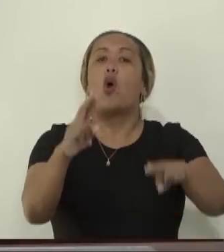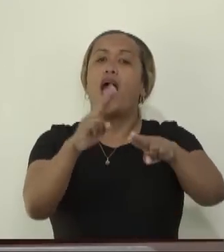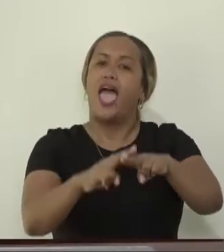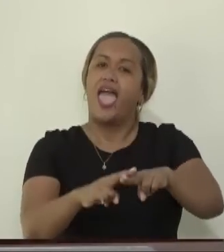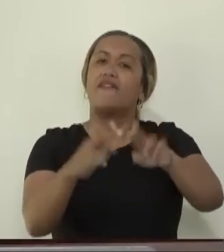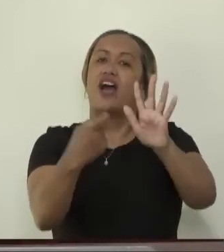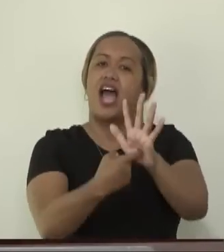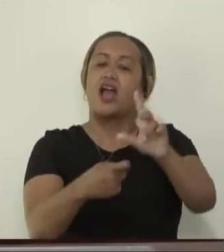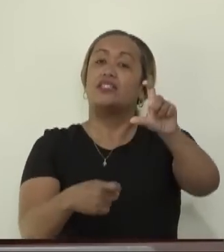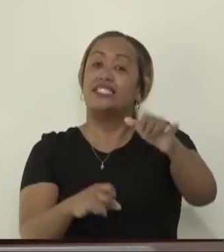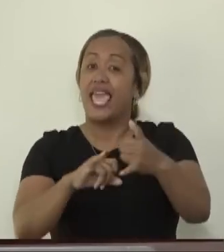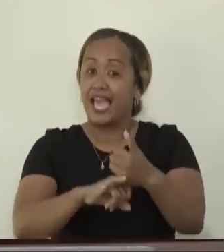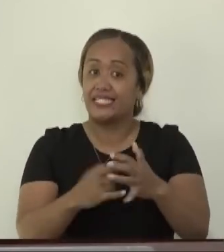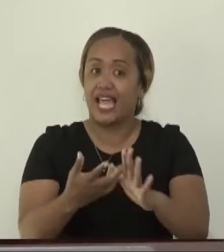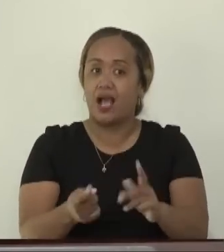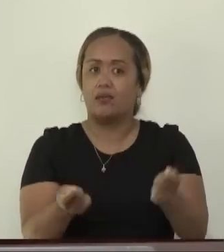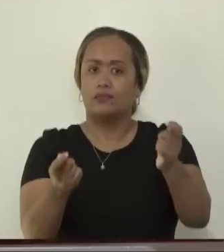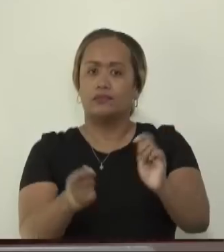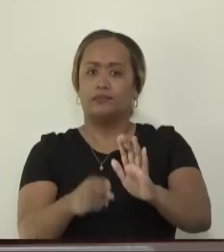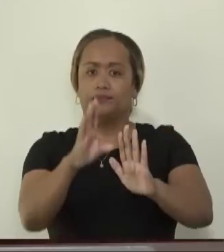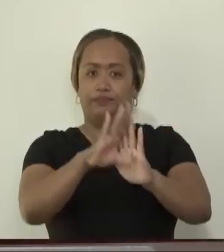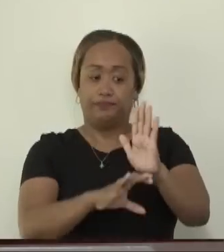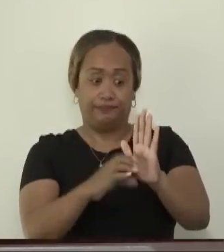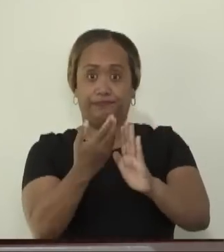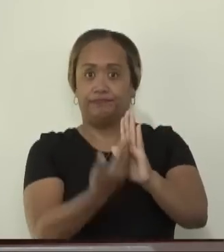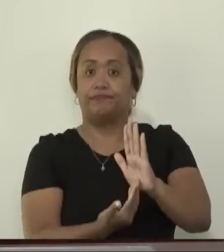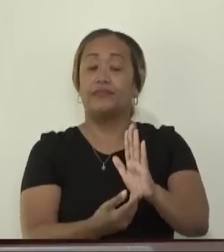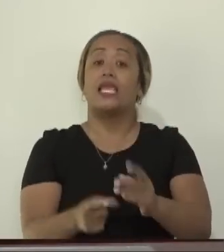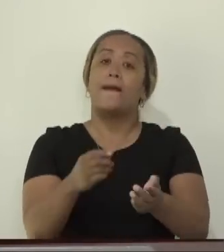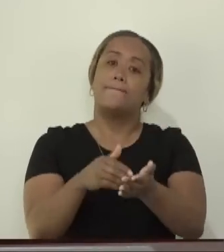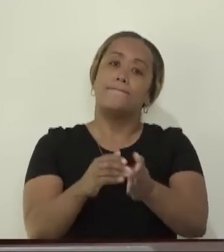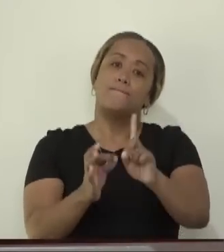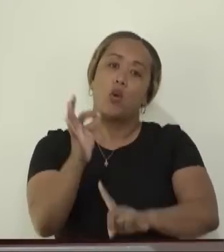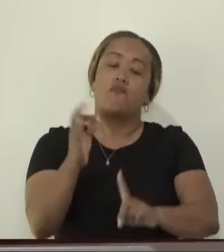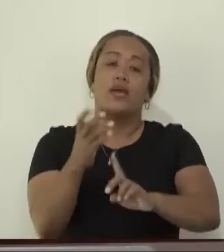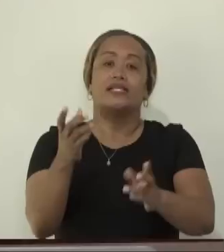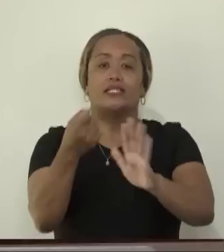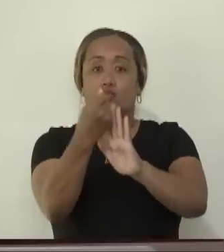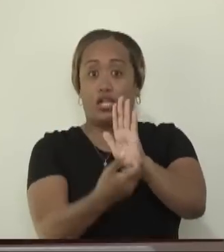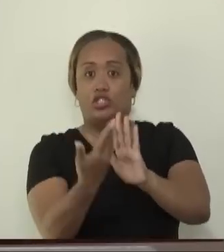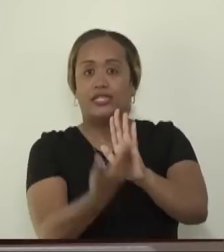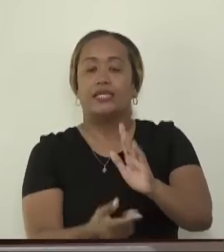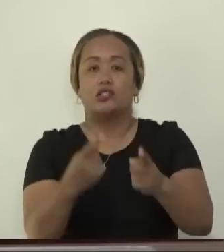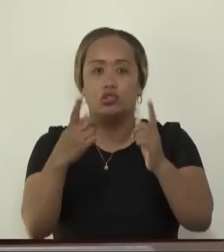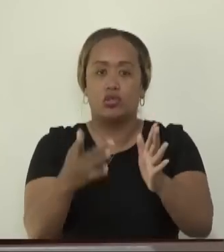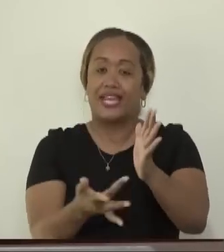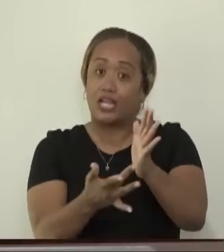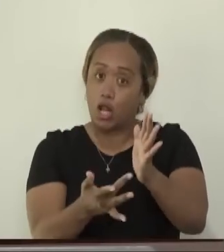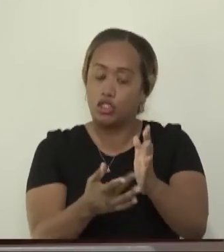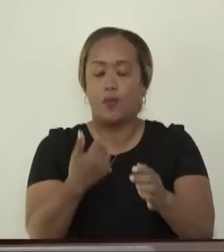FRCS and the new compliance improvement strategy. We will also make the best use of